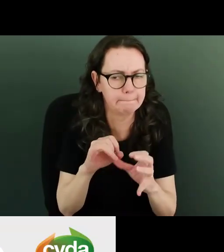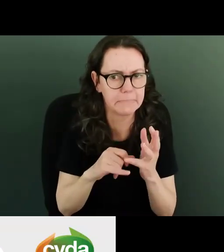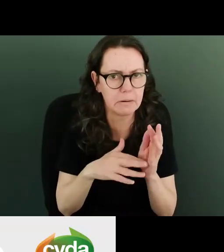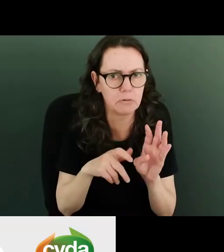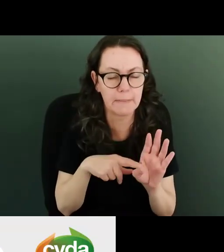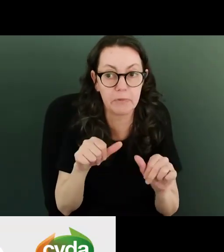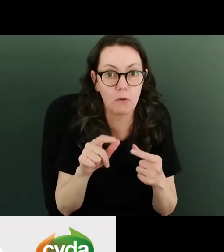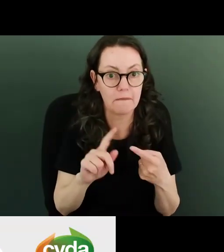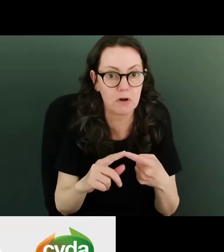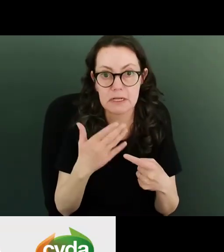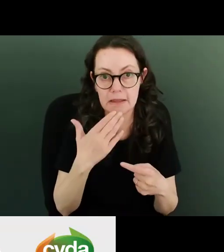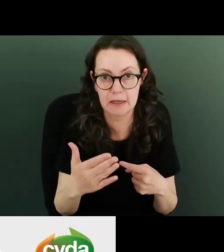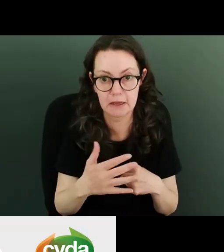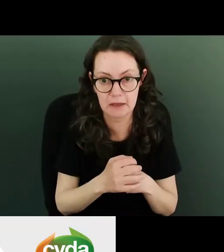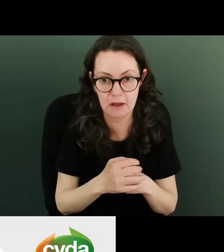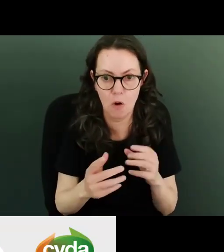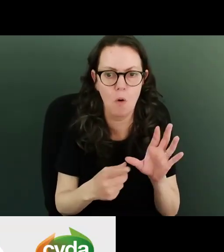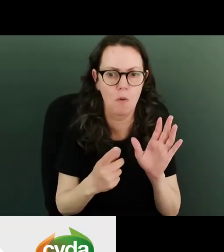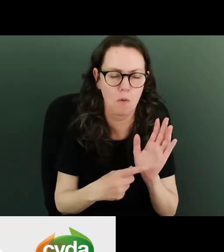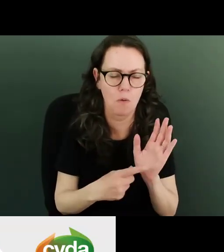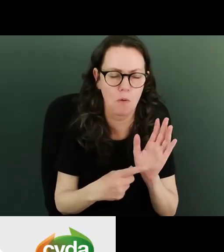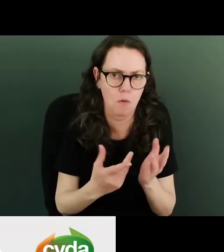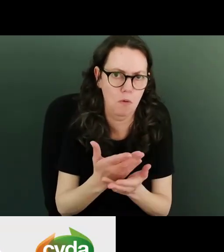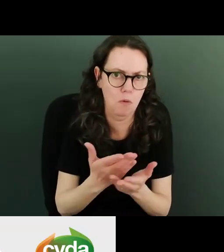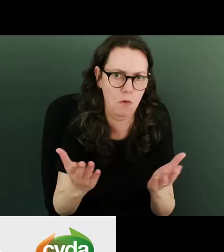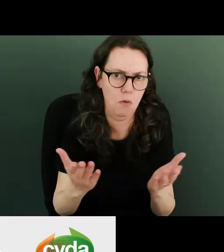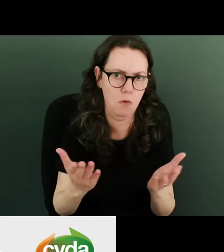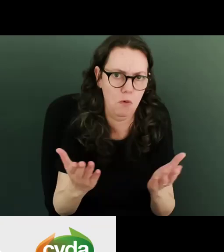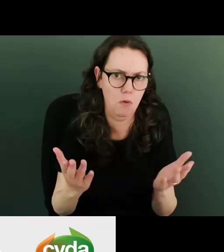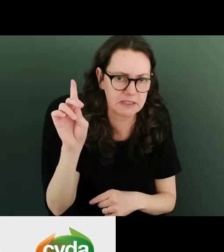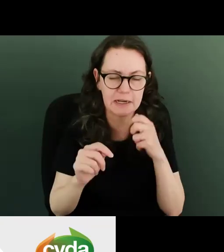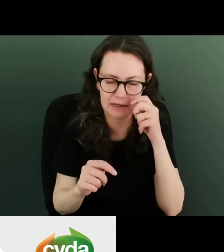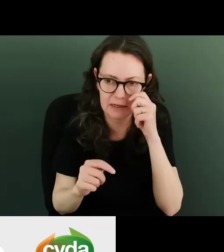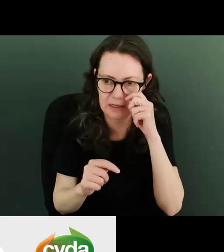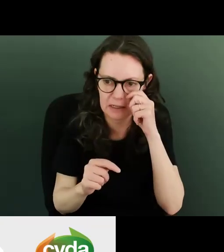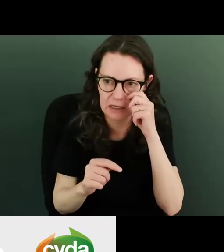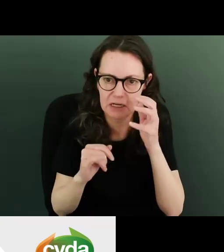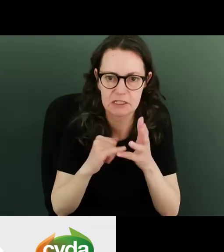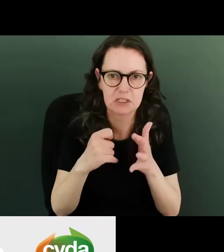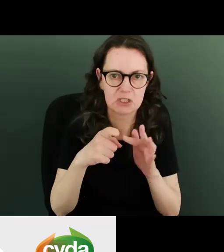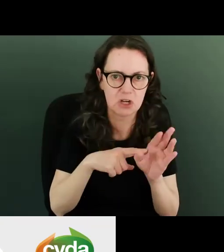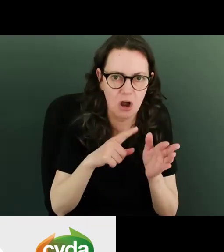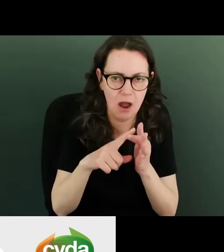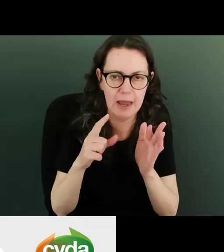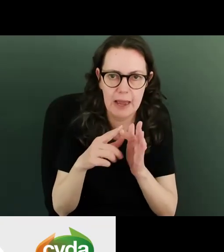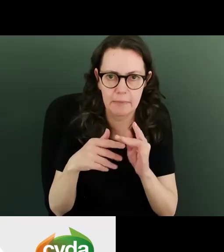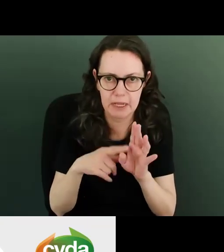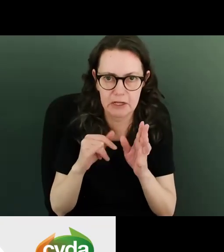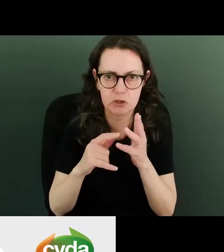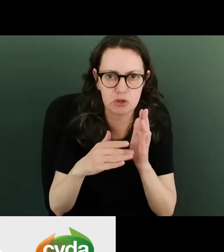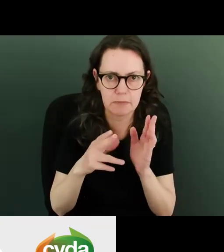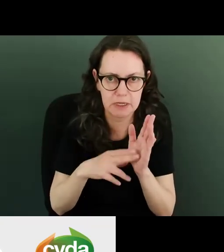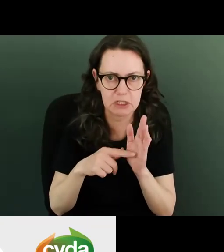just wanted to thank everyone, all of our speakers today. So Skye, Emily,